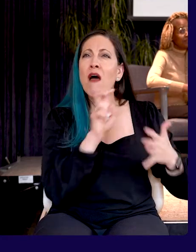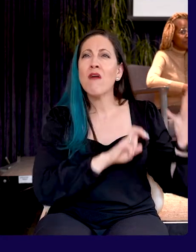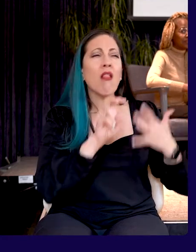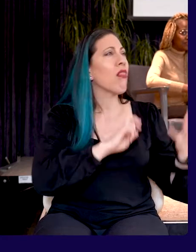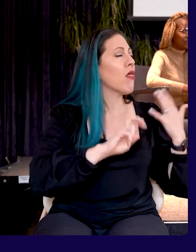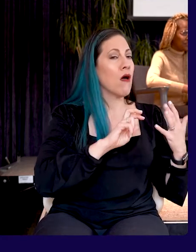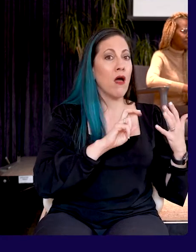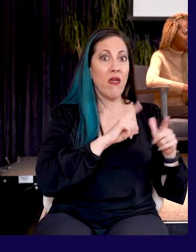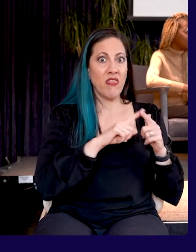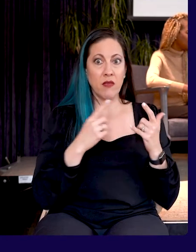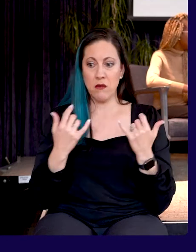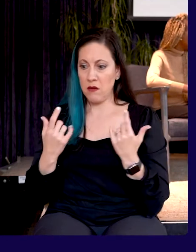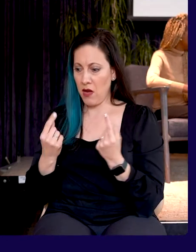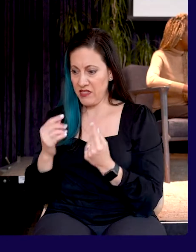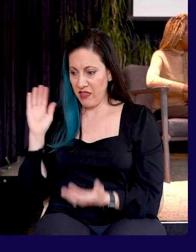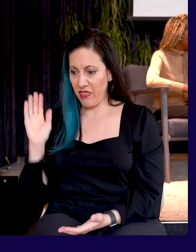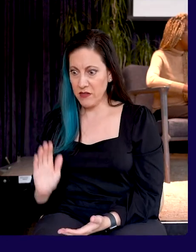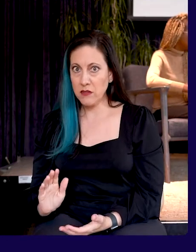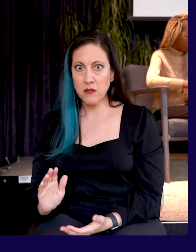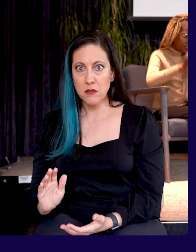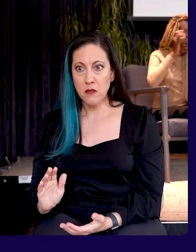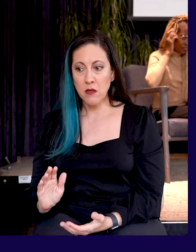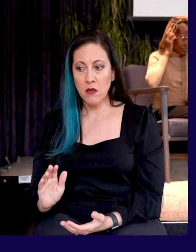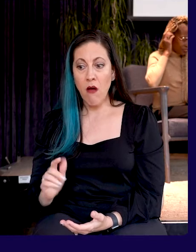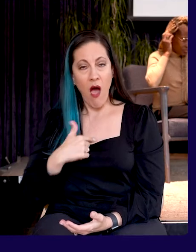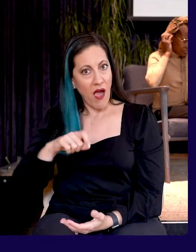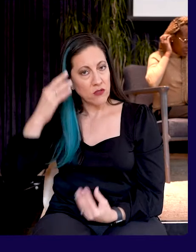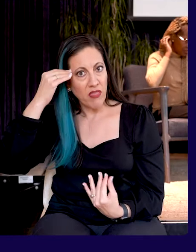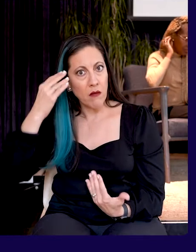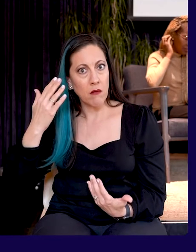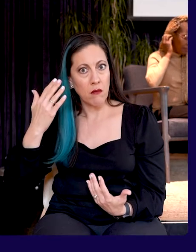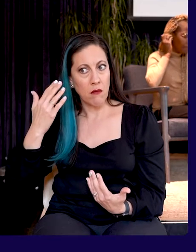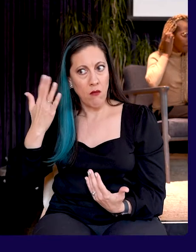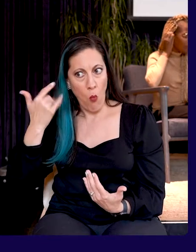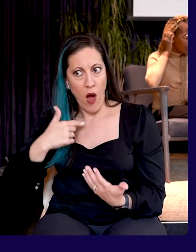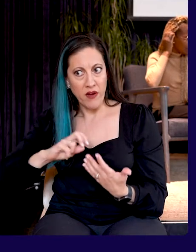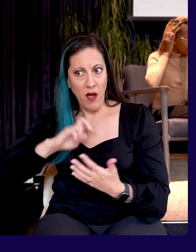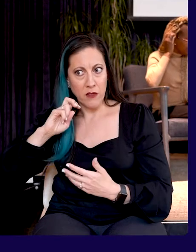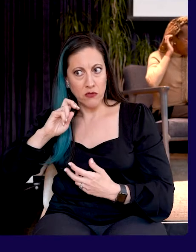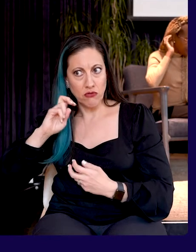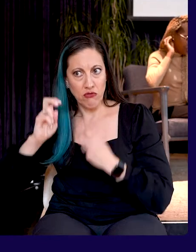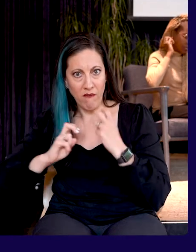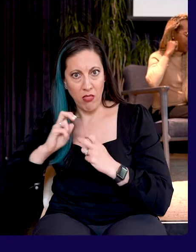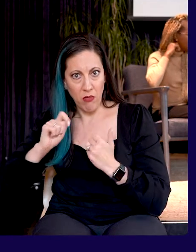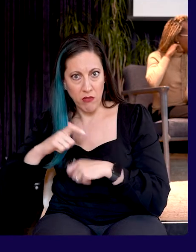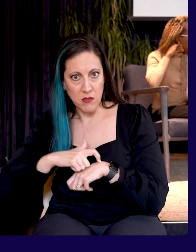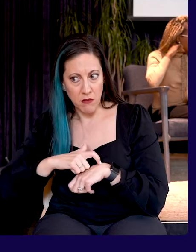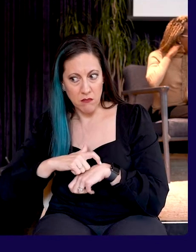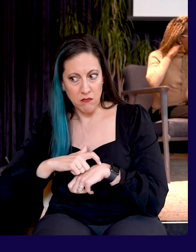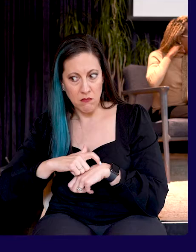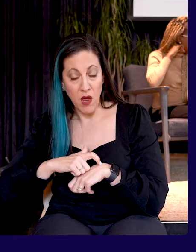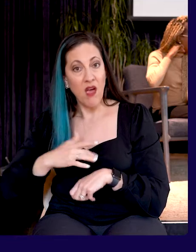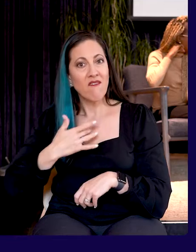did I travel all the time? It feels very good to be present. And then as we are still in the